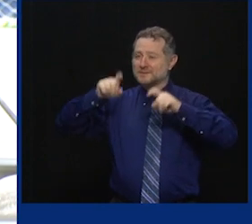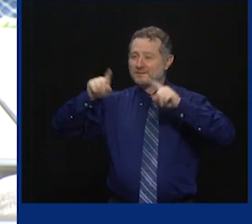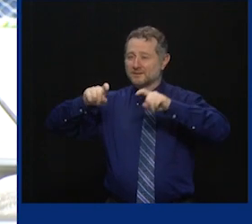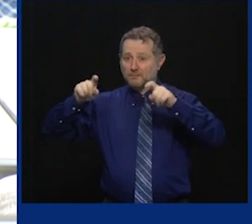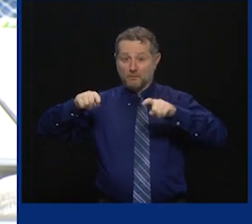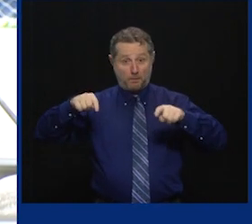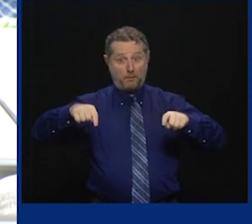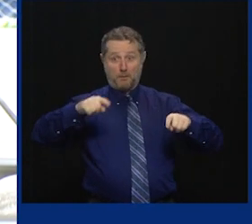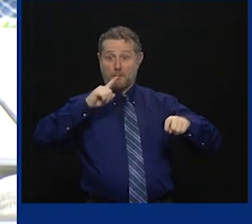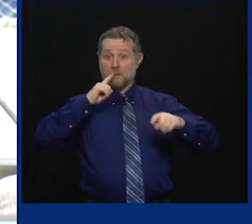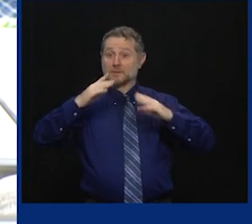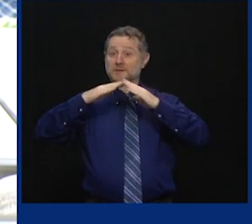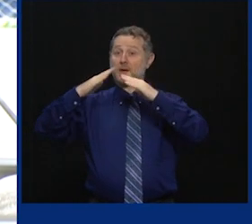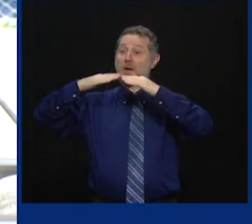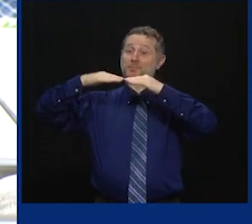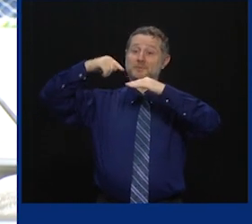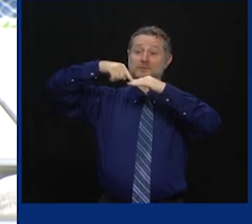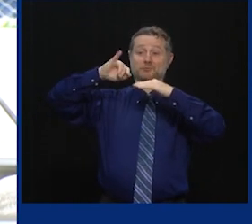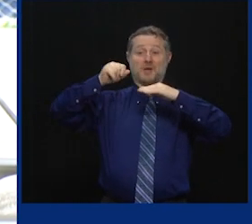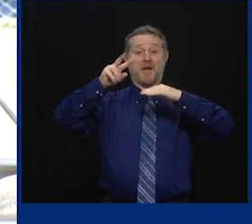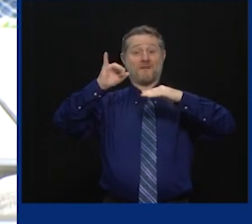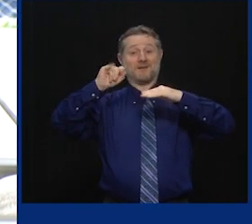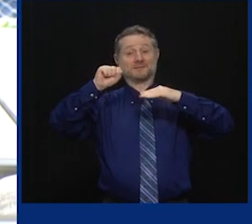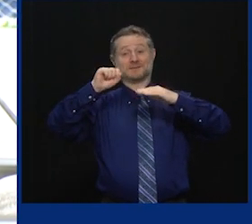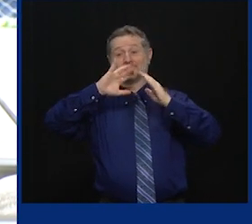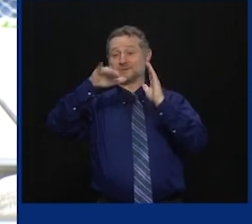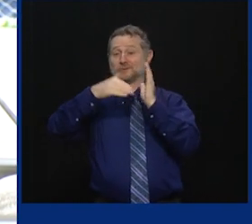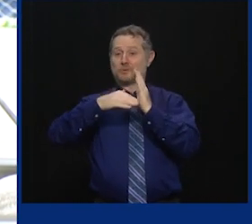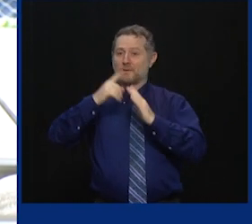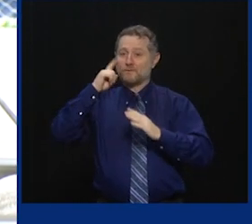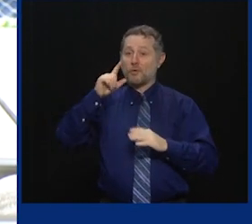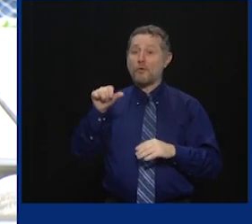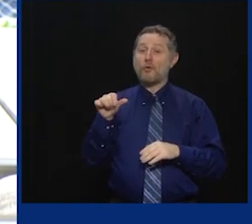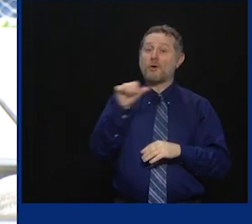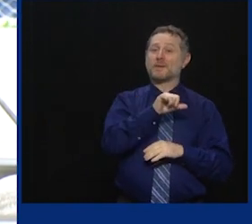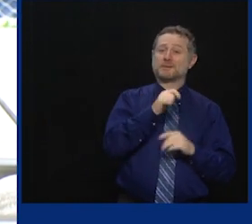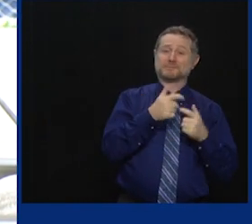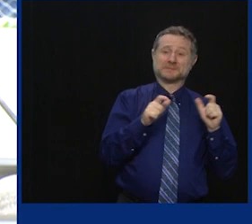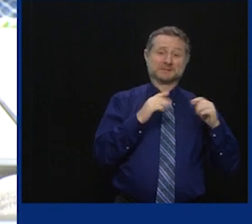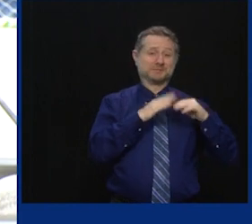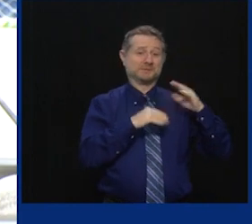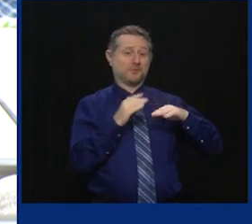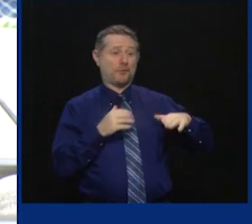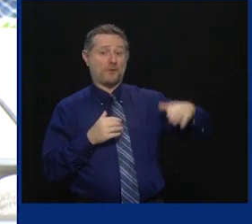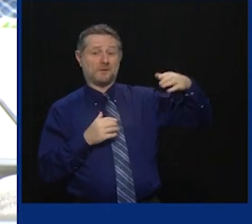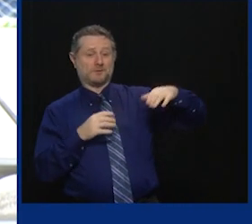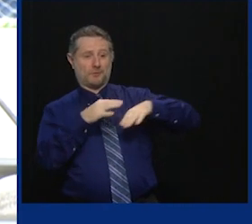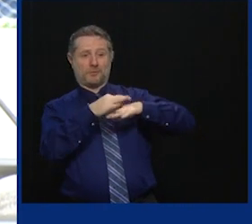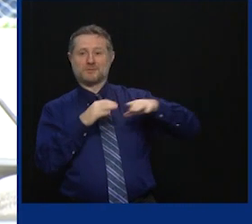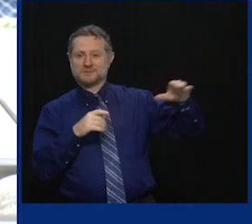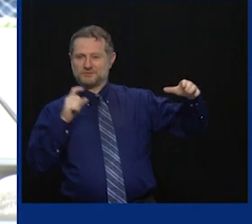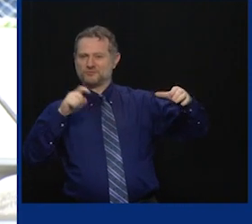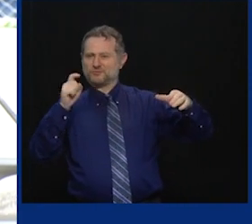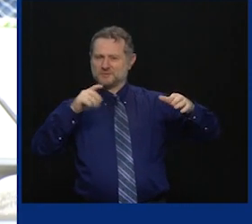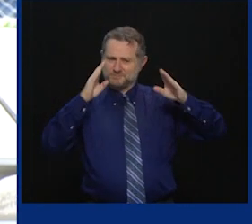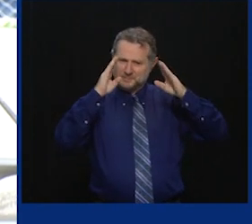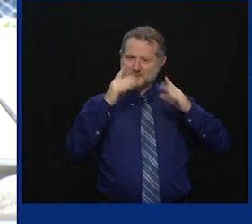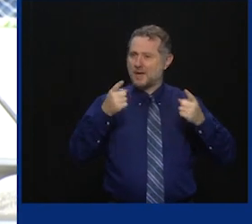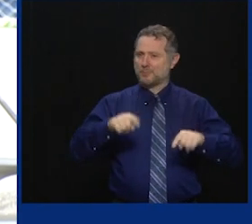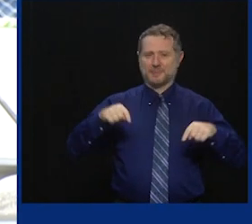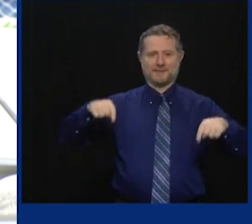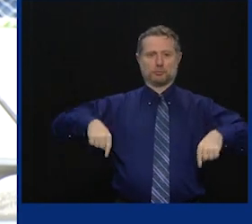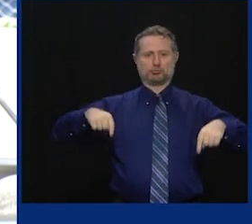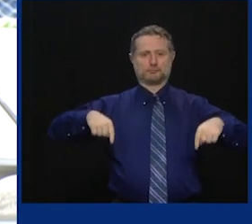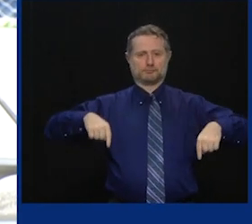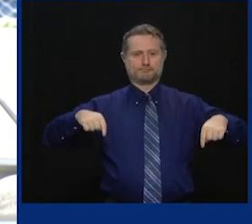other facilities like this around the globe ought to pay attention to what you're doing here, because this is earth-shattering in terms of the